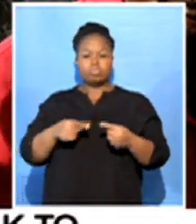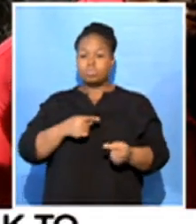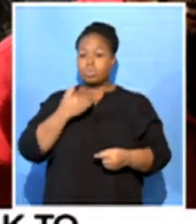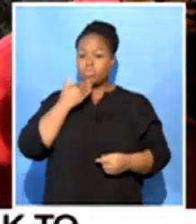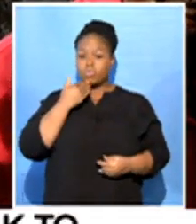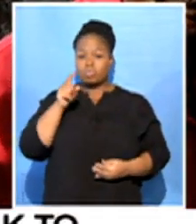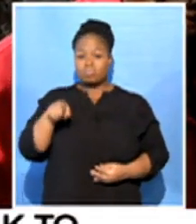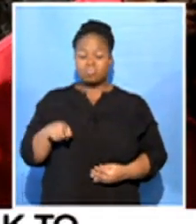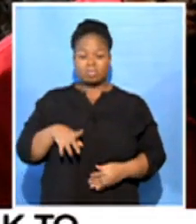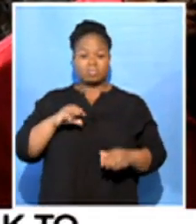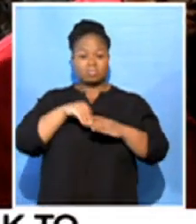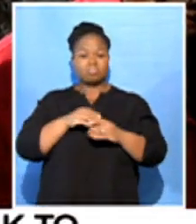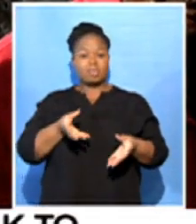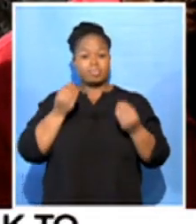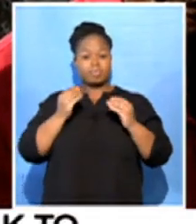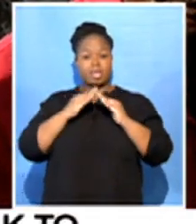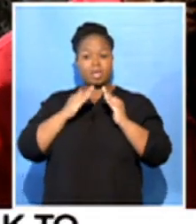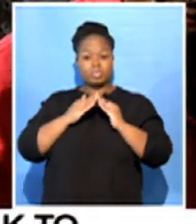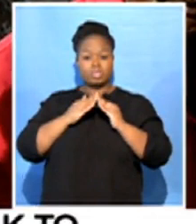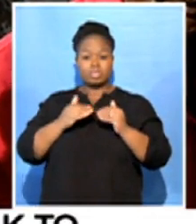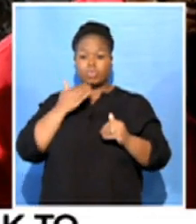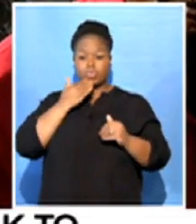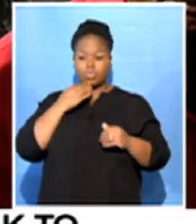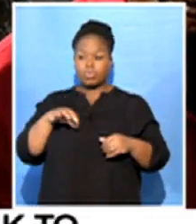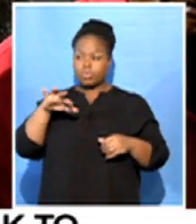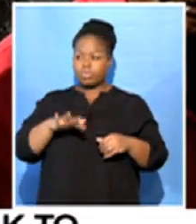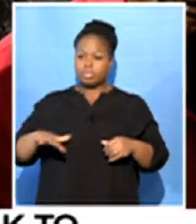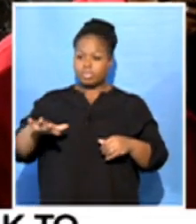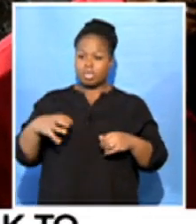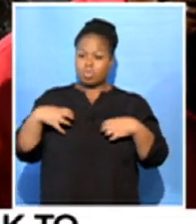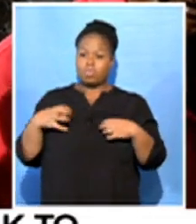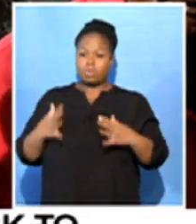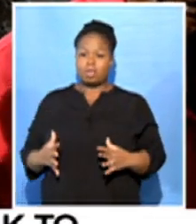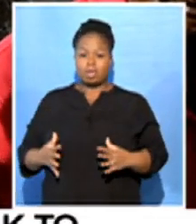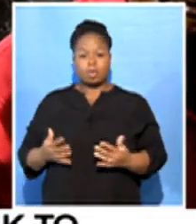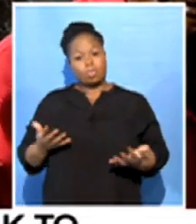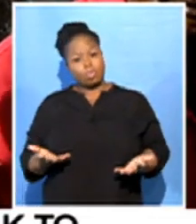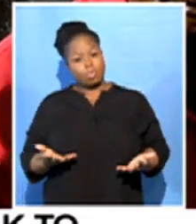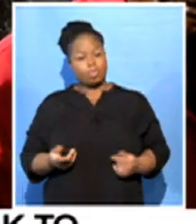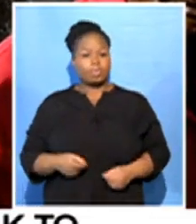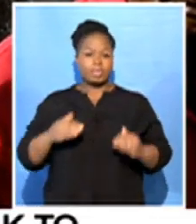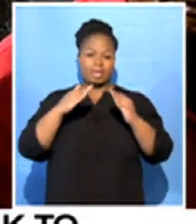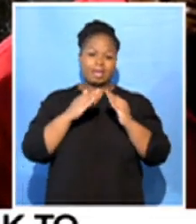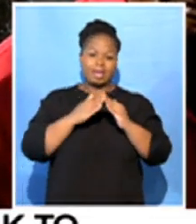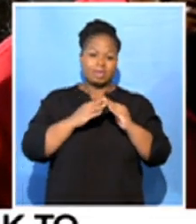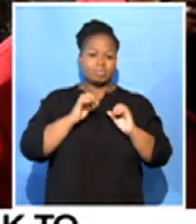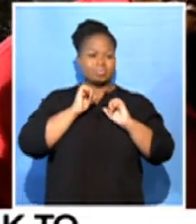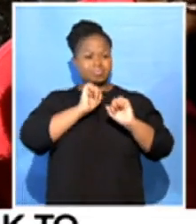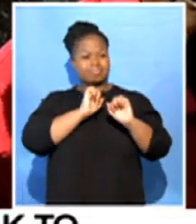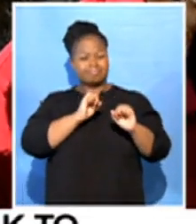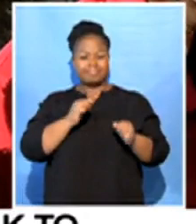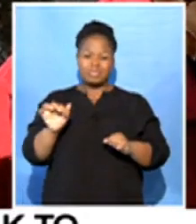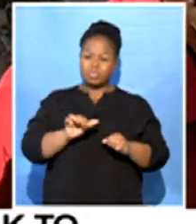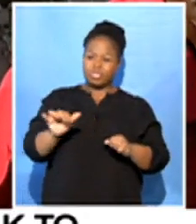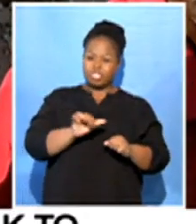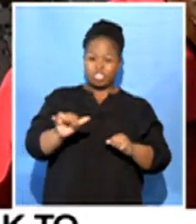exactly is the beneficiary. Is it the site owner or the one that the house belongs to? It